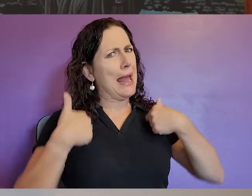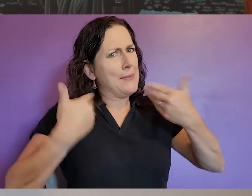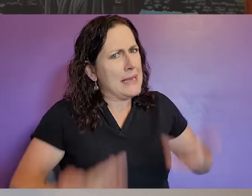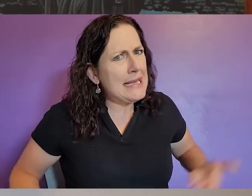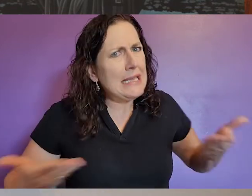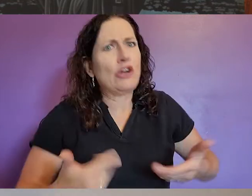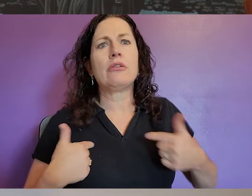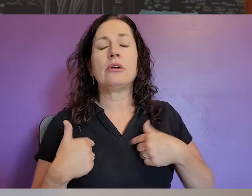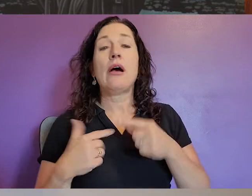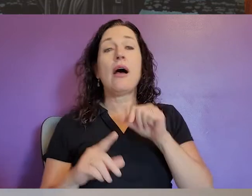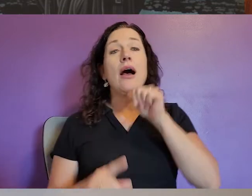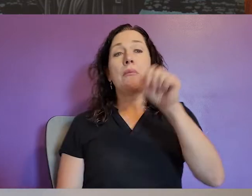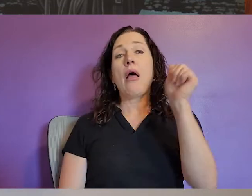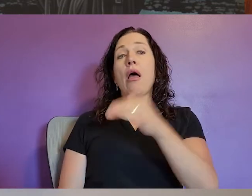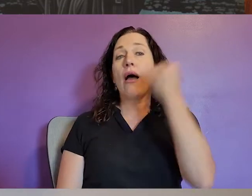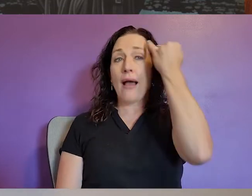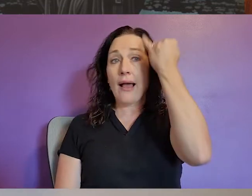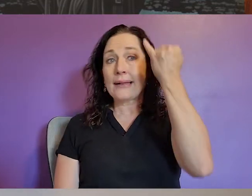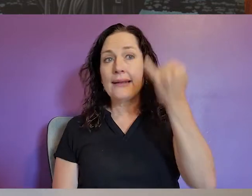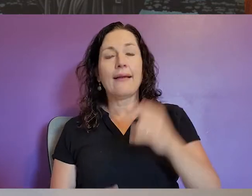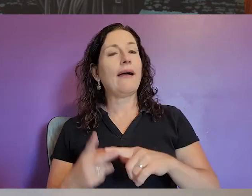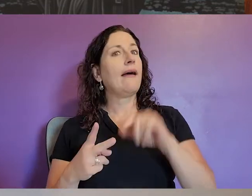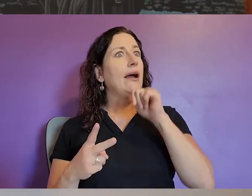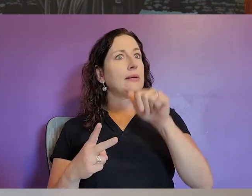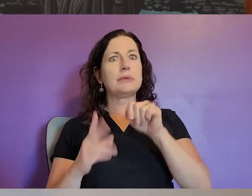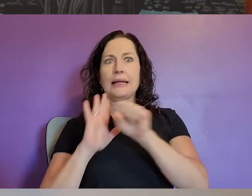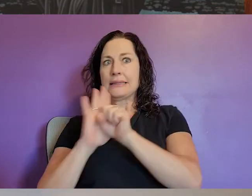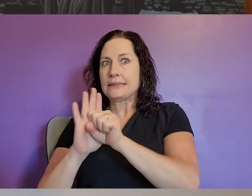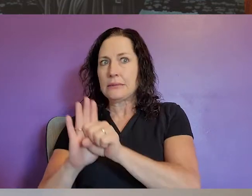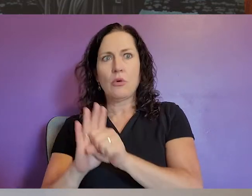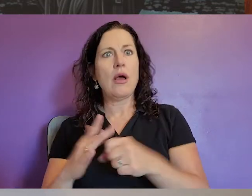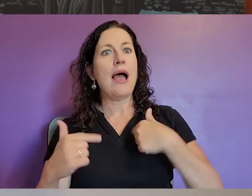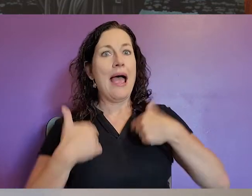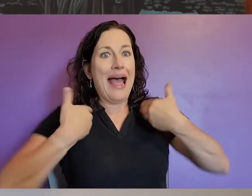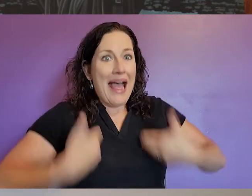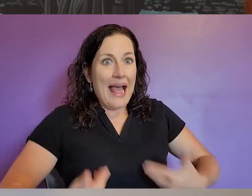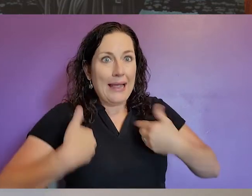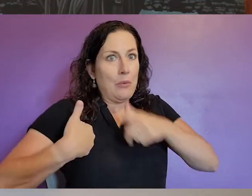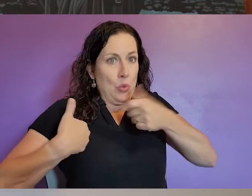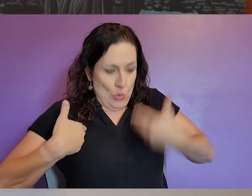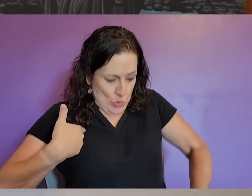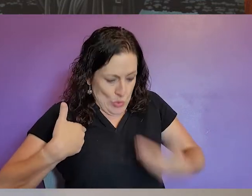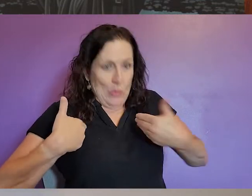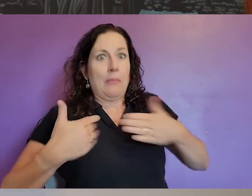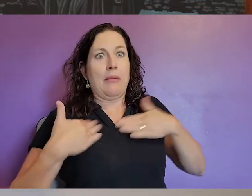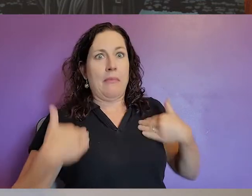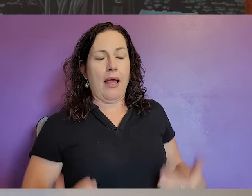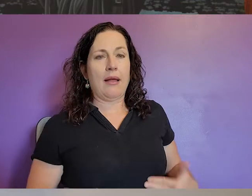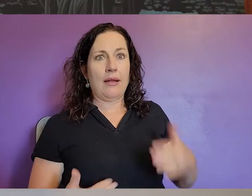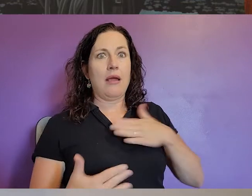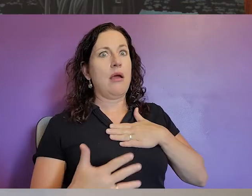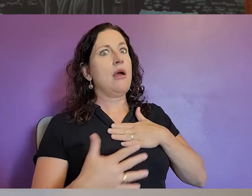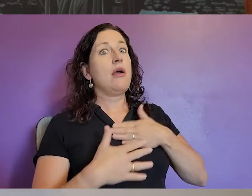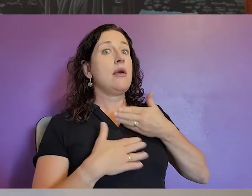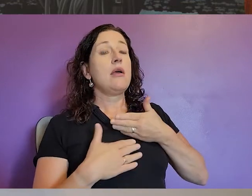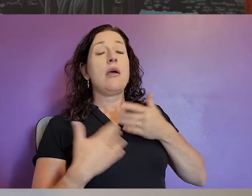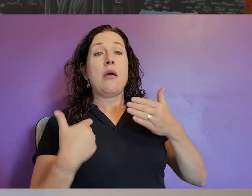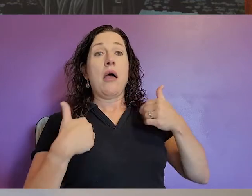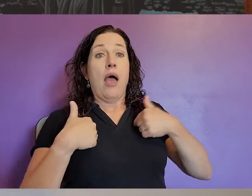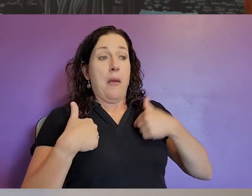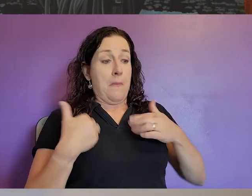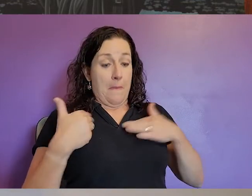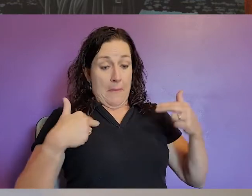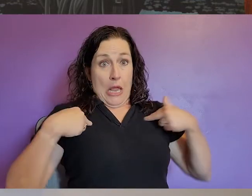am really here. I am not an idea. I am not a symbol. I am my body, my humanity